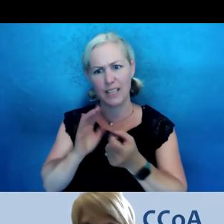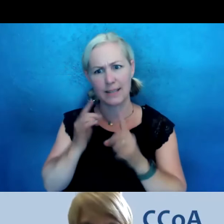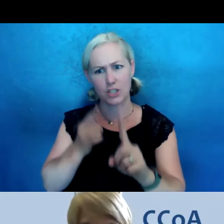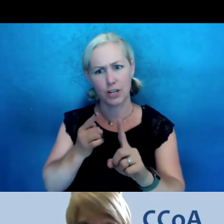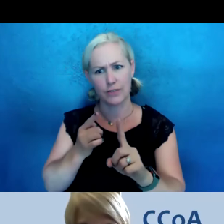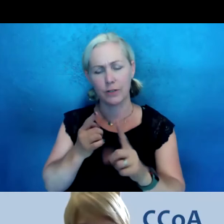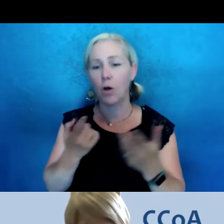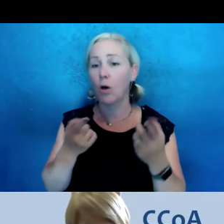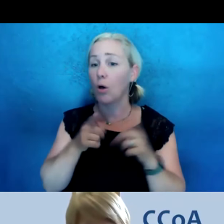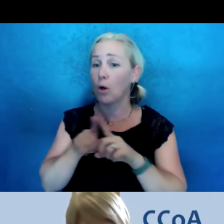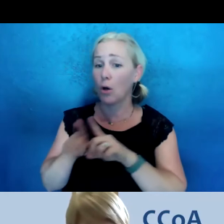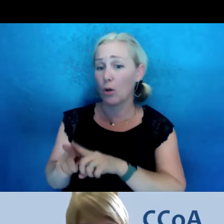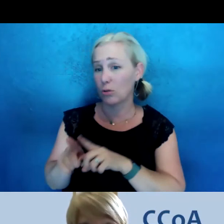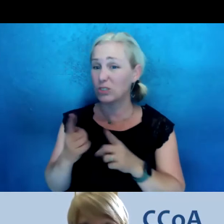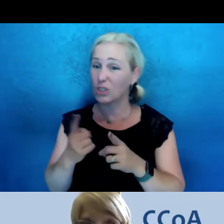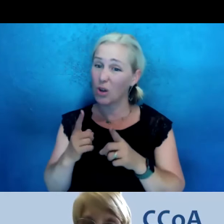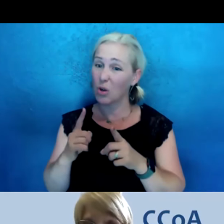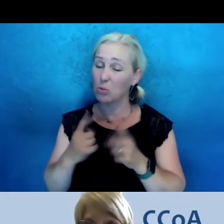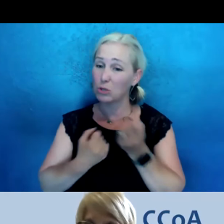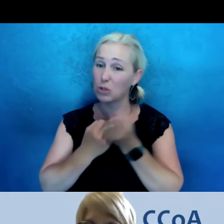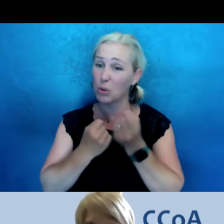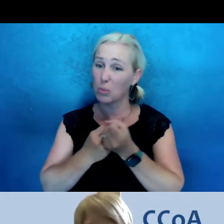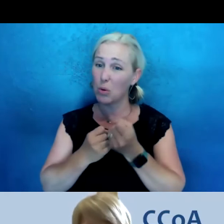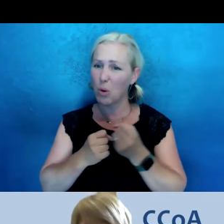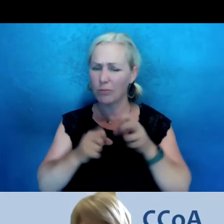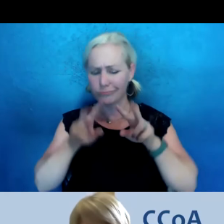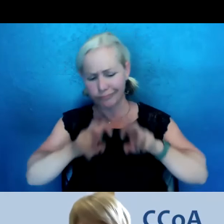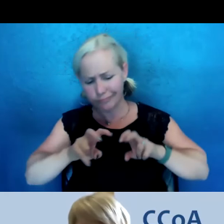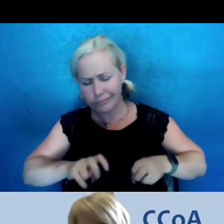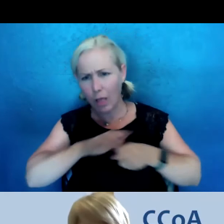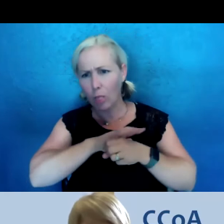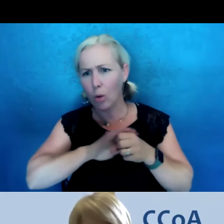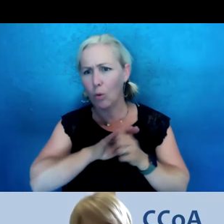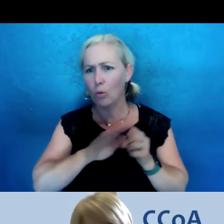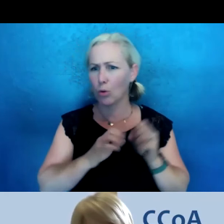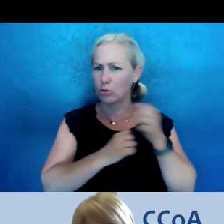support revisiting the local structure for increased needs. We know 1 out of 5